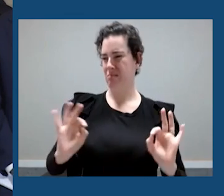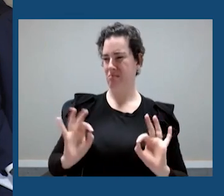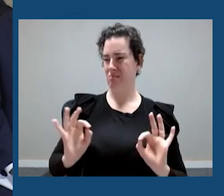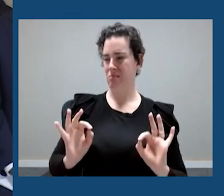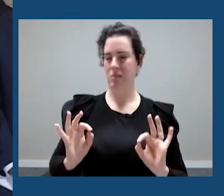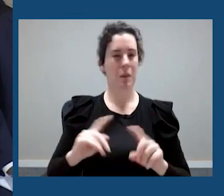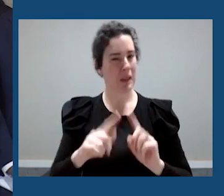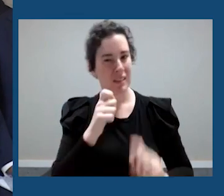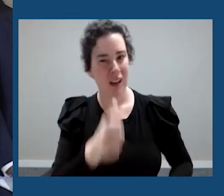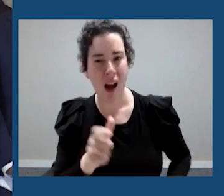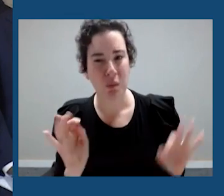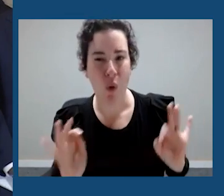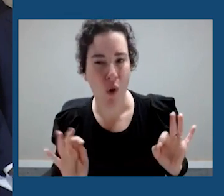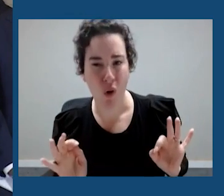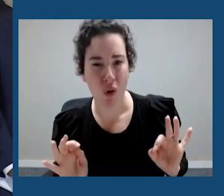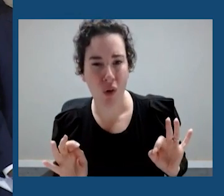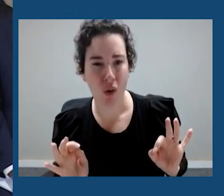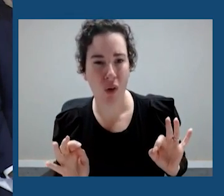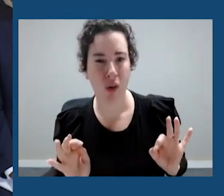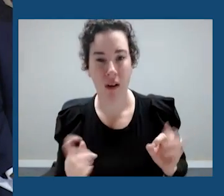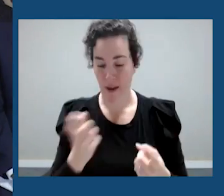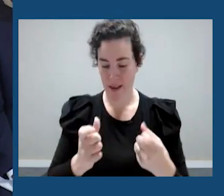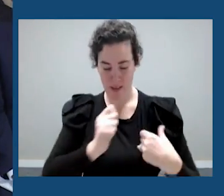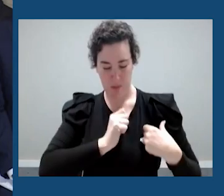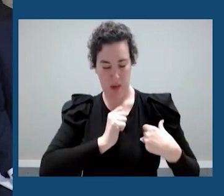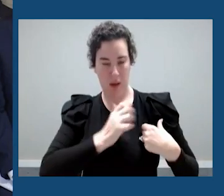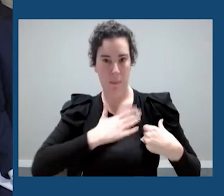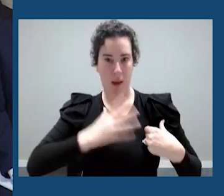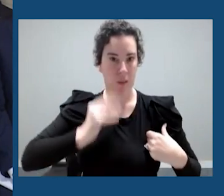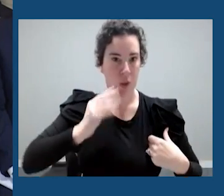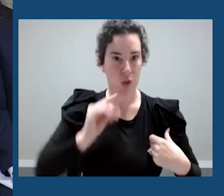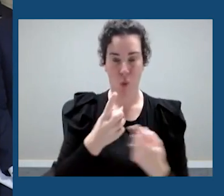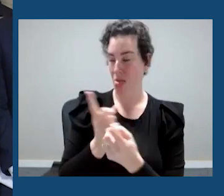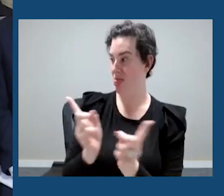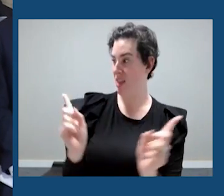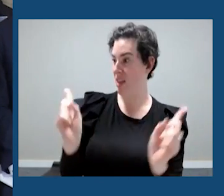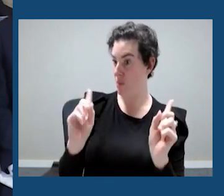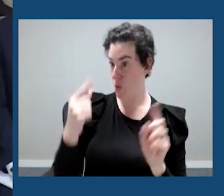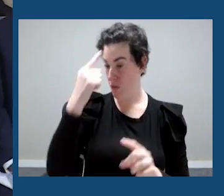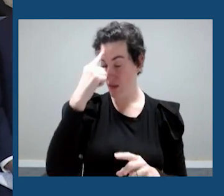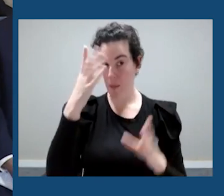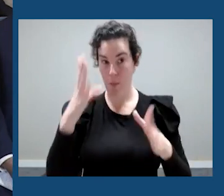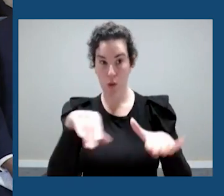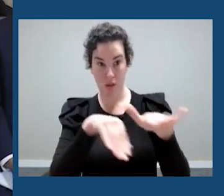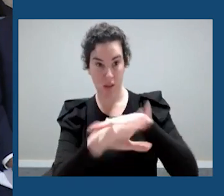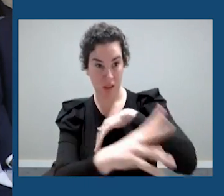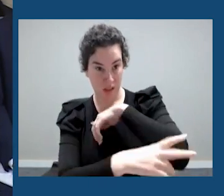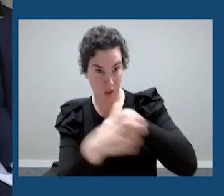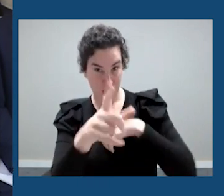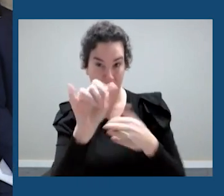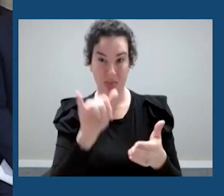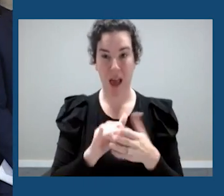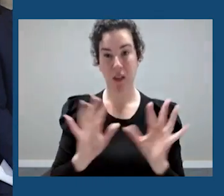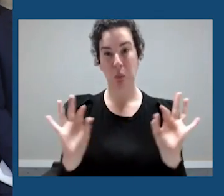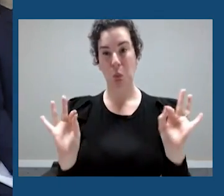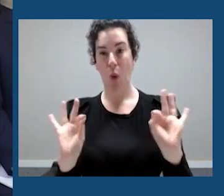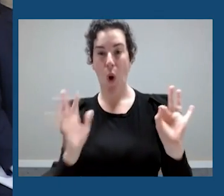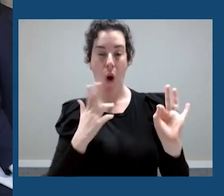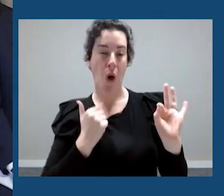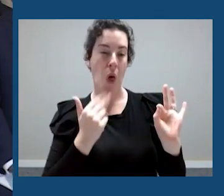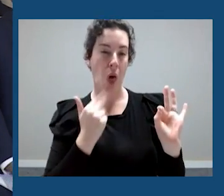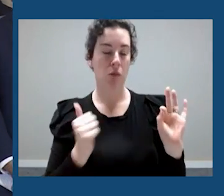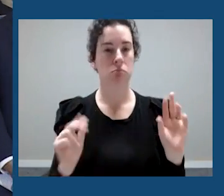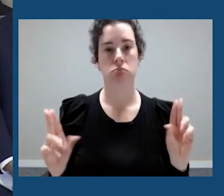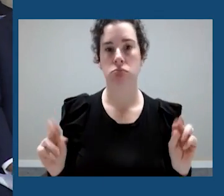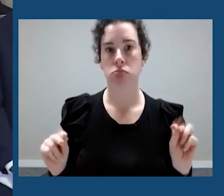let me ask the people behind me, do you think it's small when someone comes in and steals from you? Absolutely not. Let's ask their employees, how'd